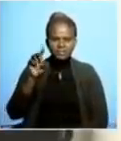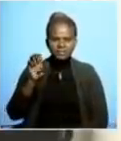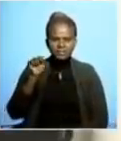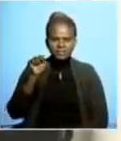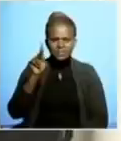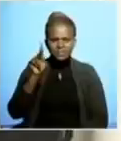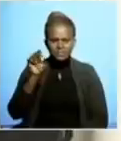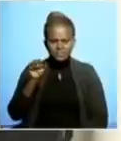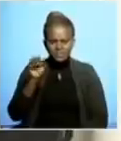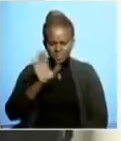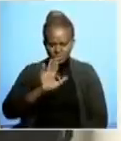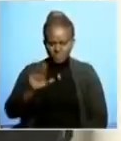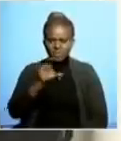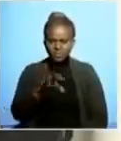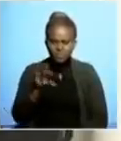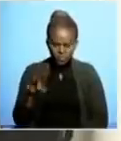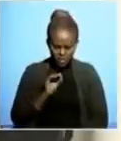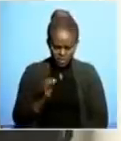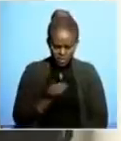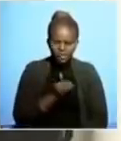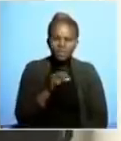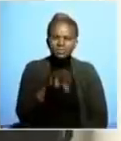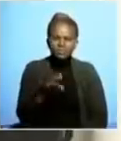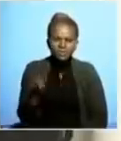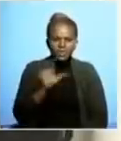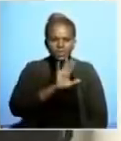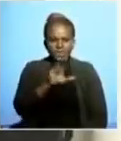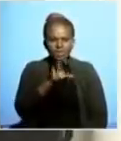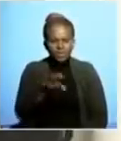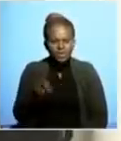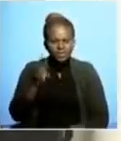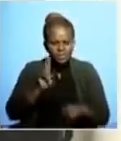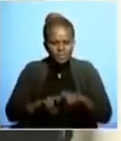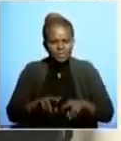your children, our children, her children, sitting on the floor?